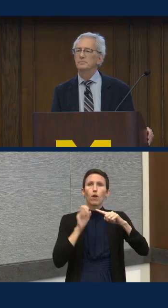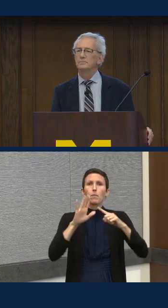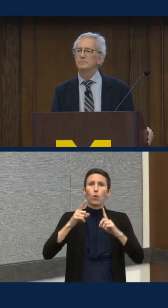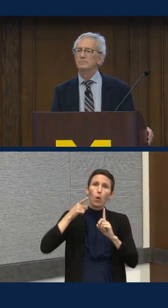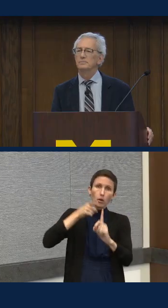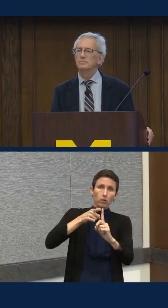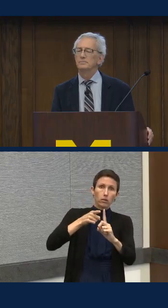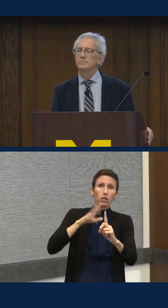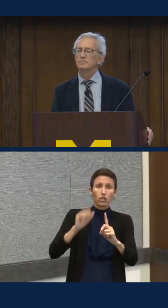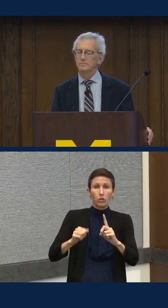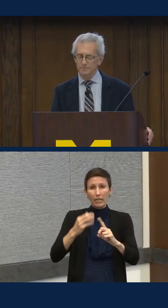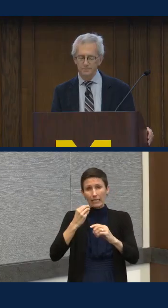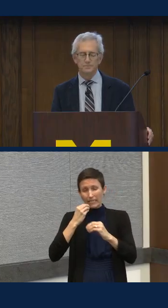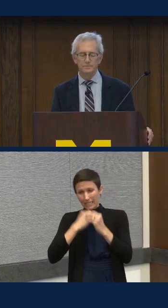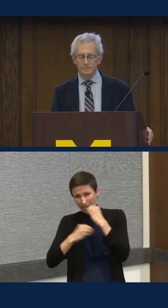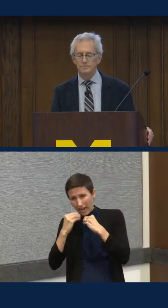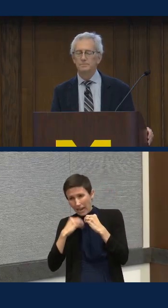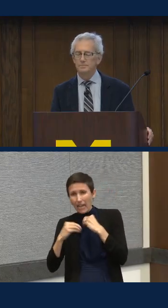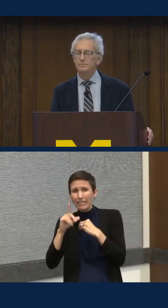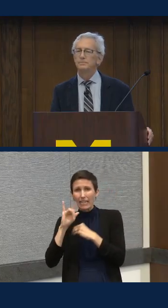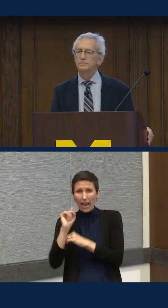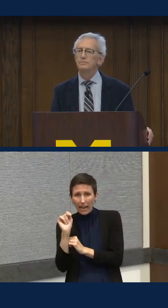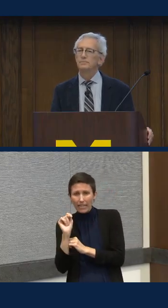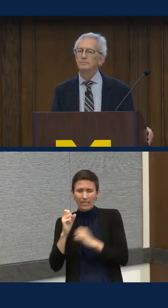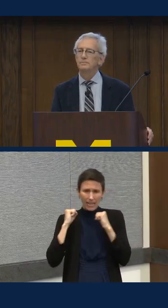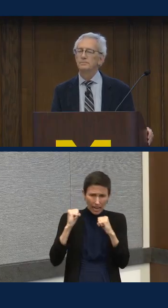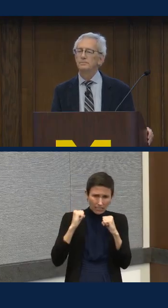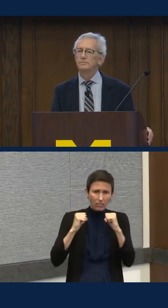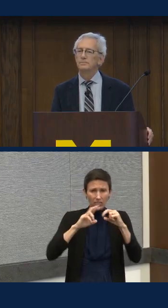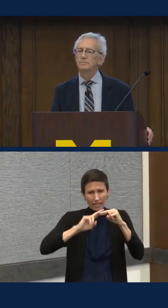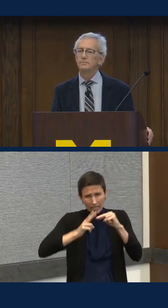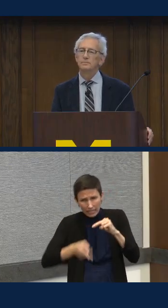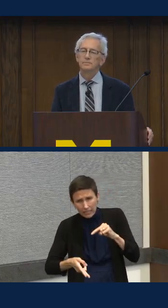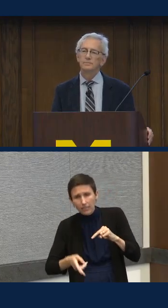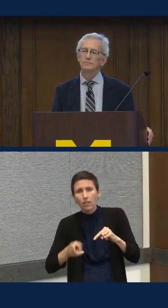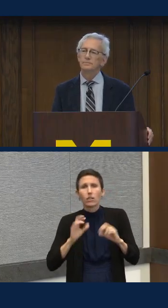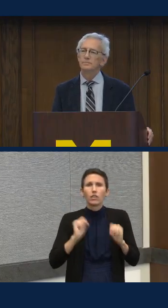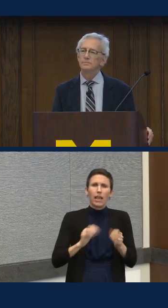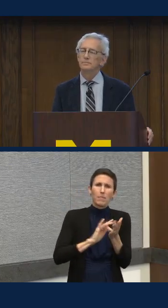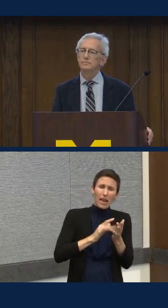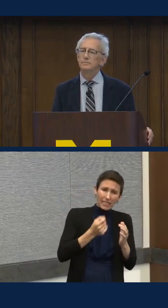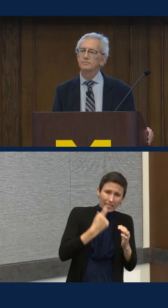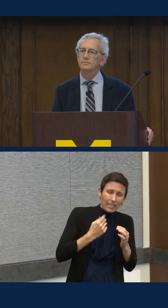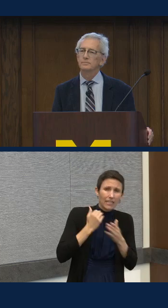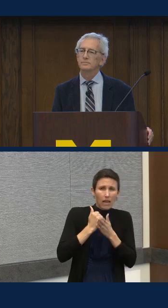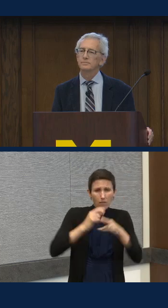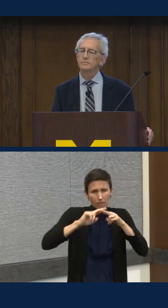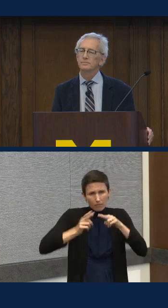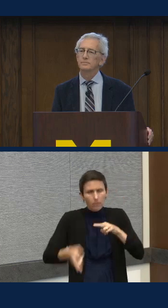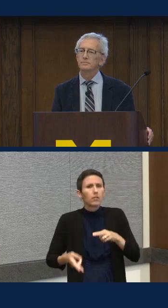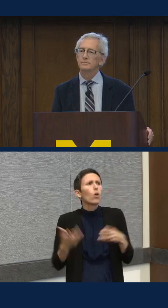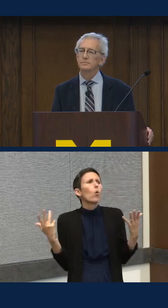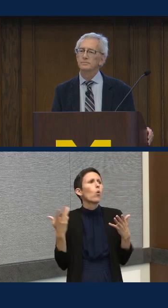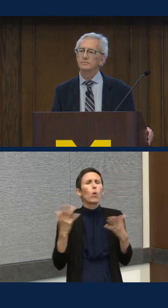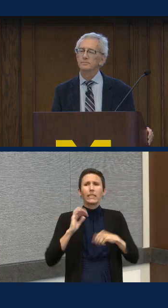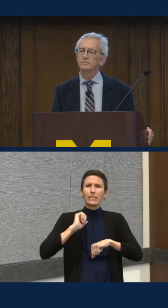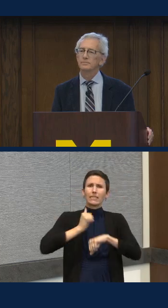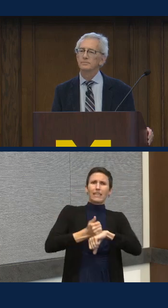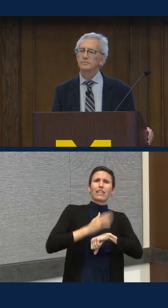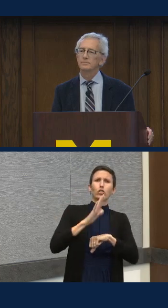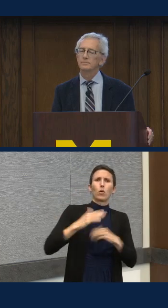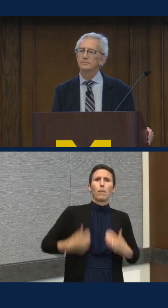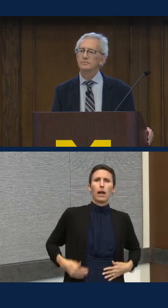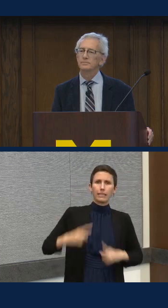diet and exercise your way down, and you go back up again. You can drug yourself, you go down, you go back up again. What is it that establishes the set point? What causes